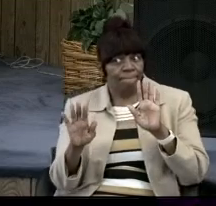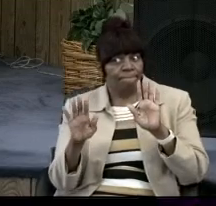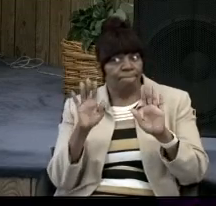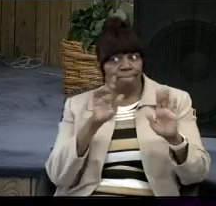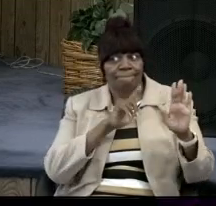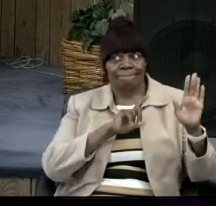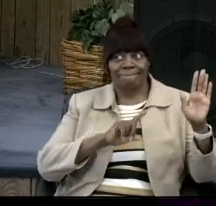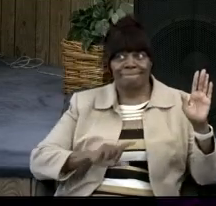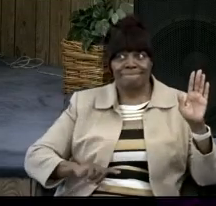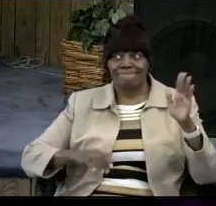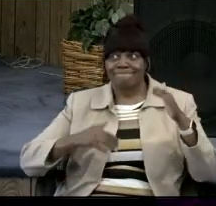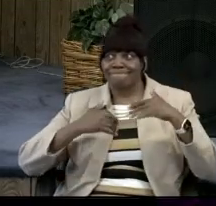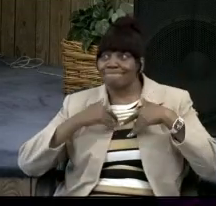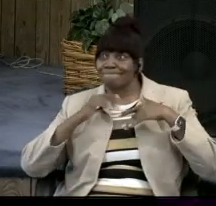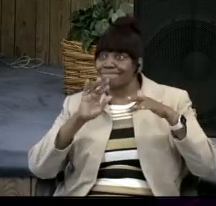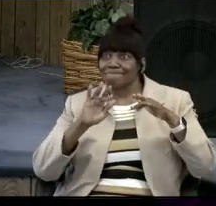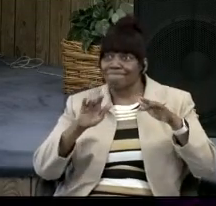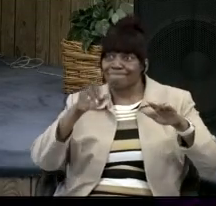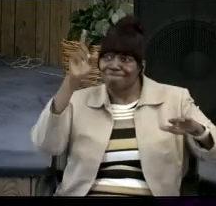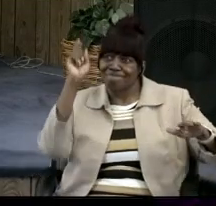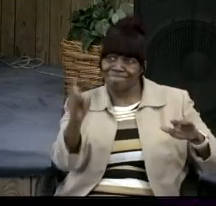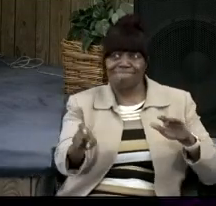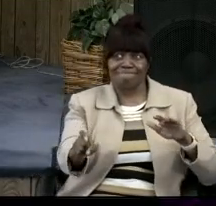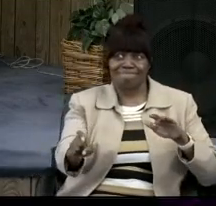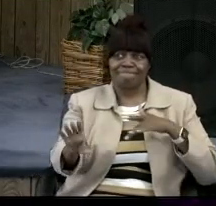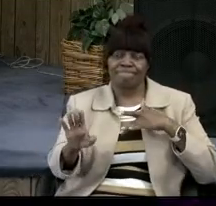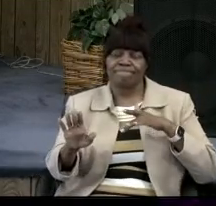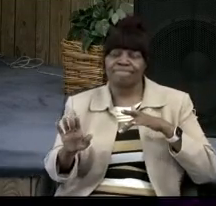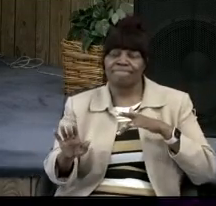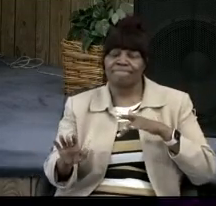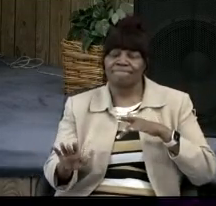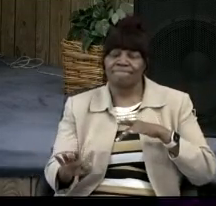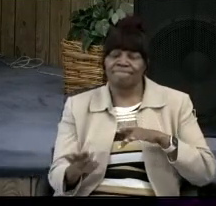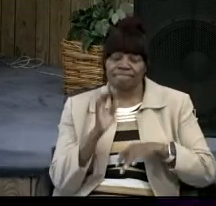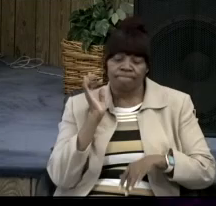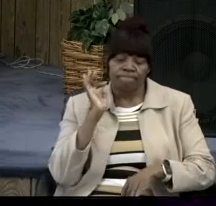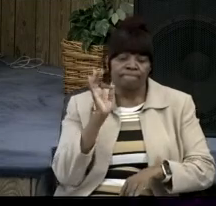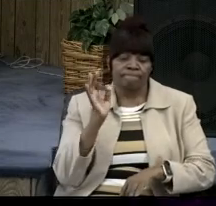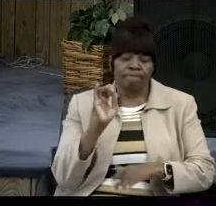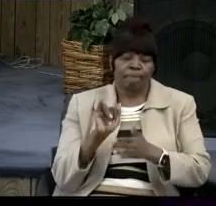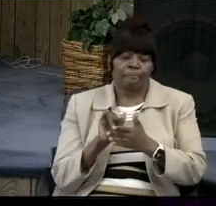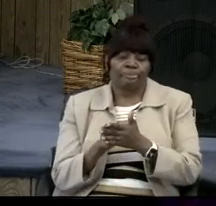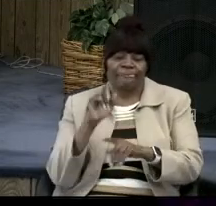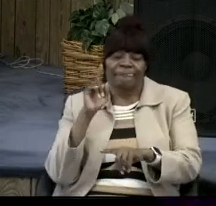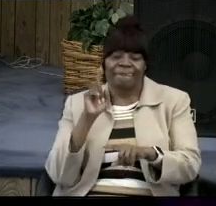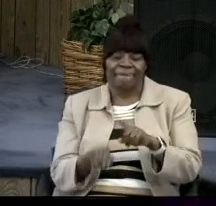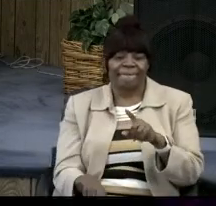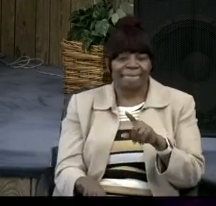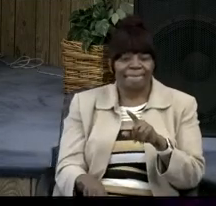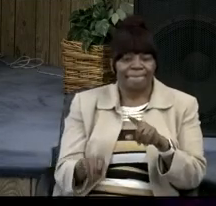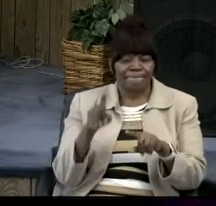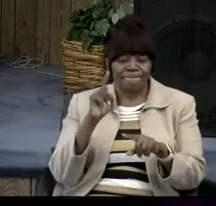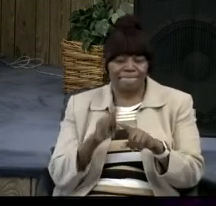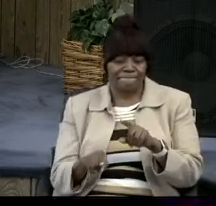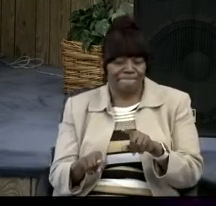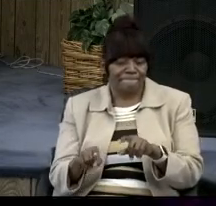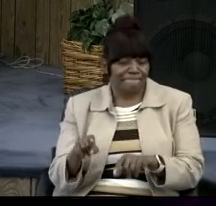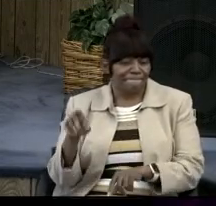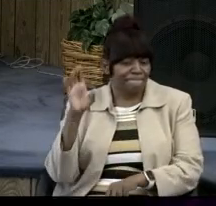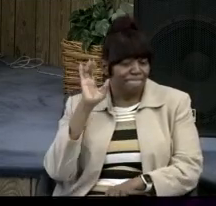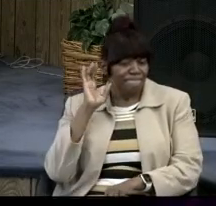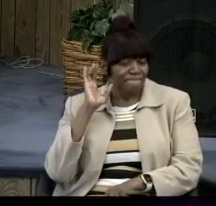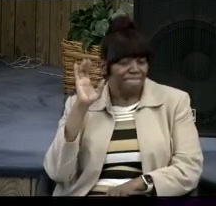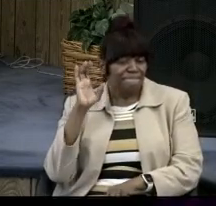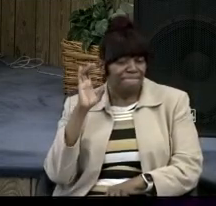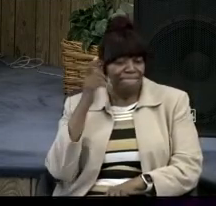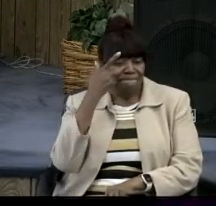Lord, have mercy. I got to preach it. Because God says it. Some of us can't hear the Lord. We can't hear the altar